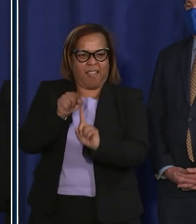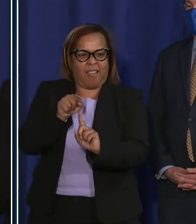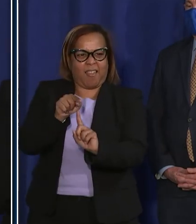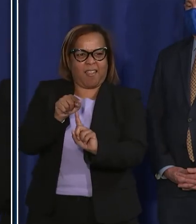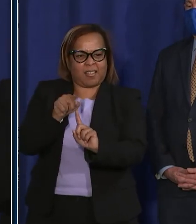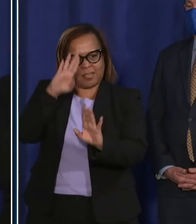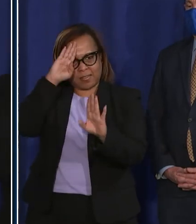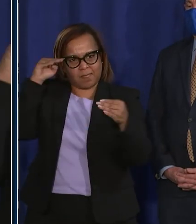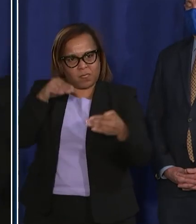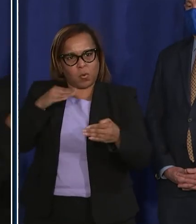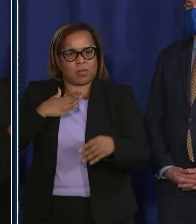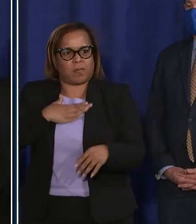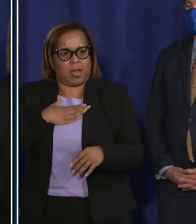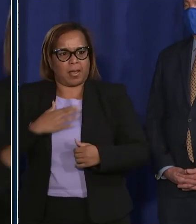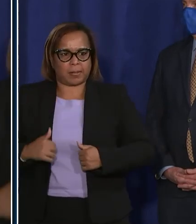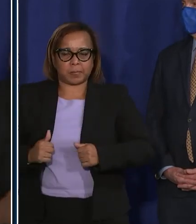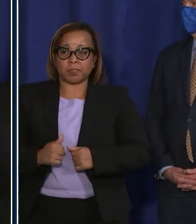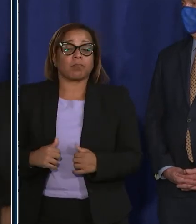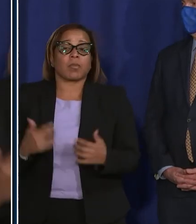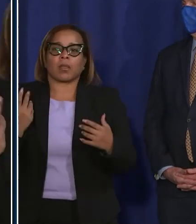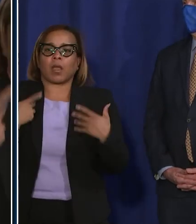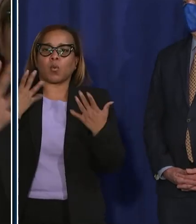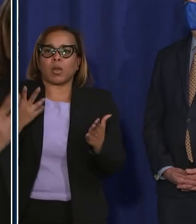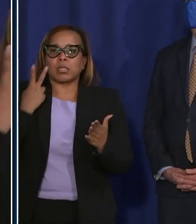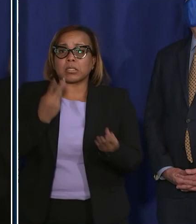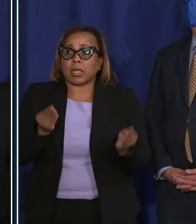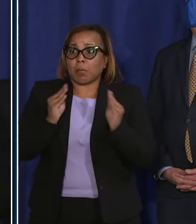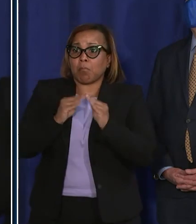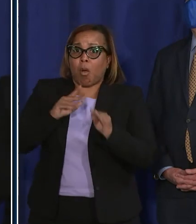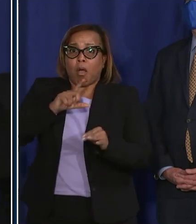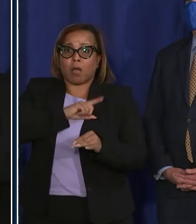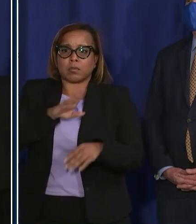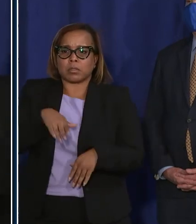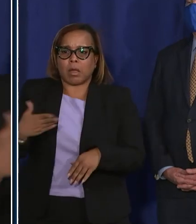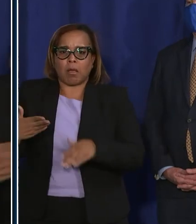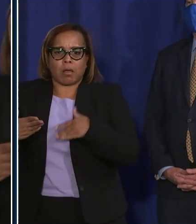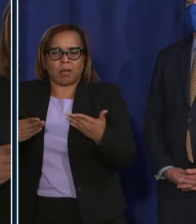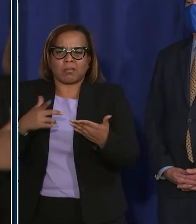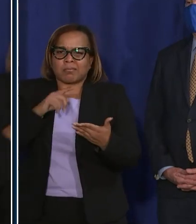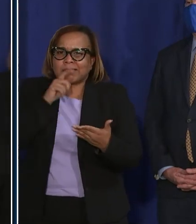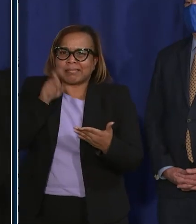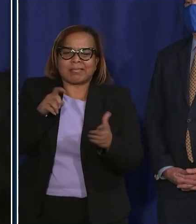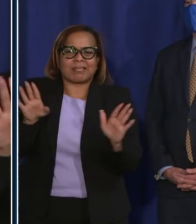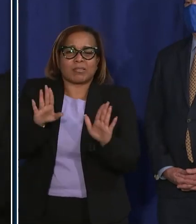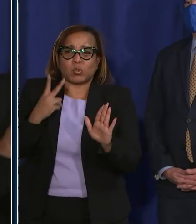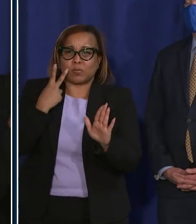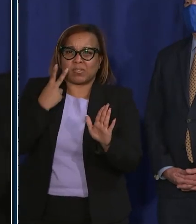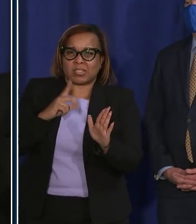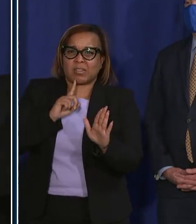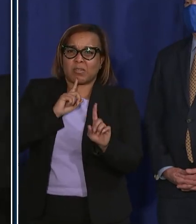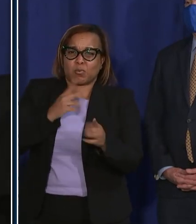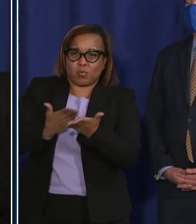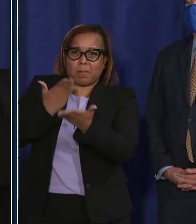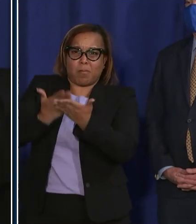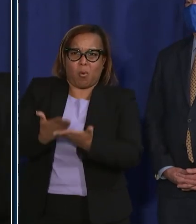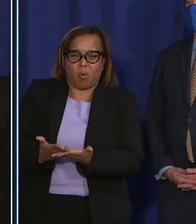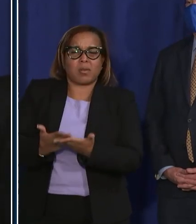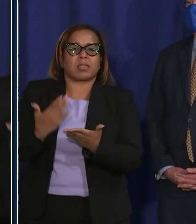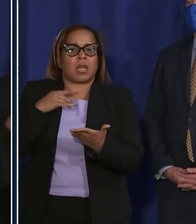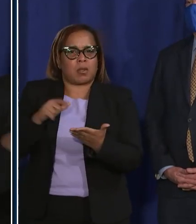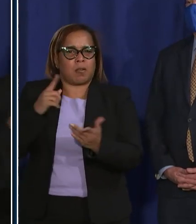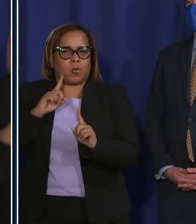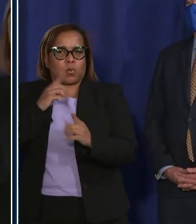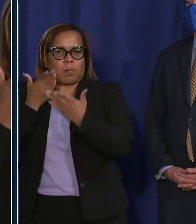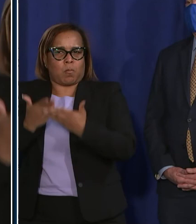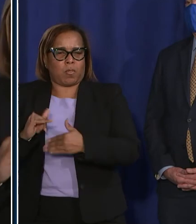key focus of mine. I don't want to see more officers die needlessly. You've seen the reports over and over again. There was another